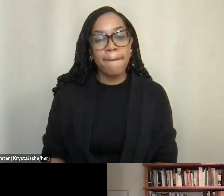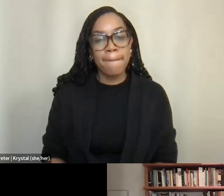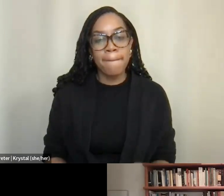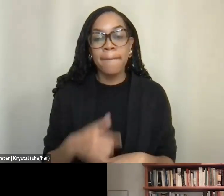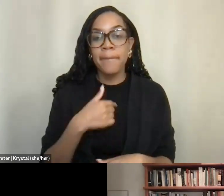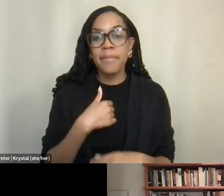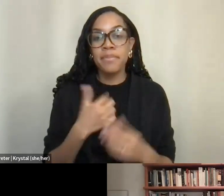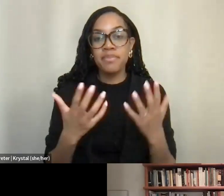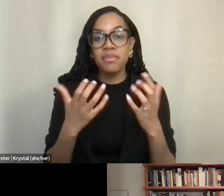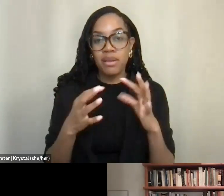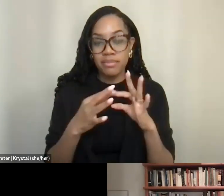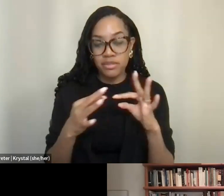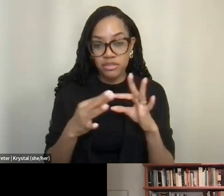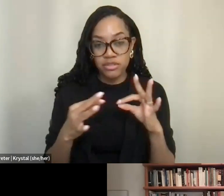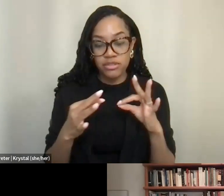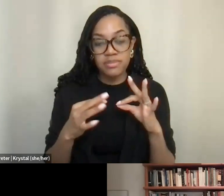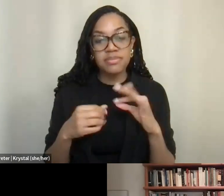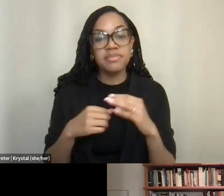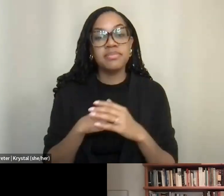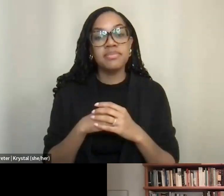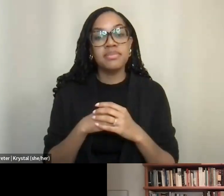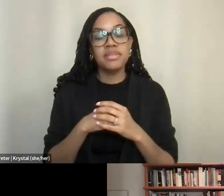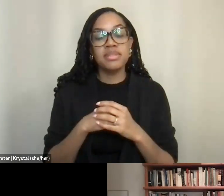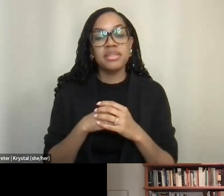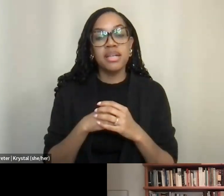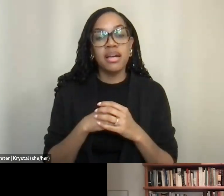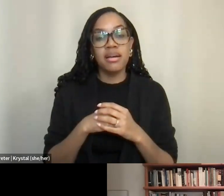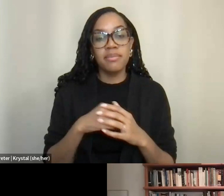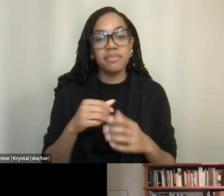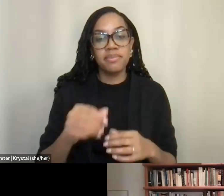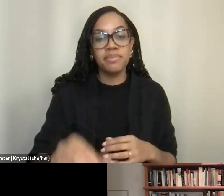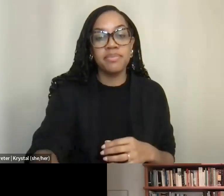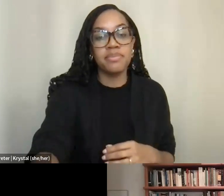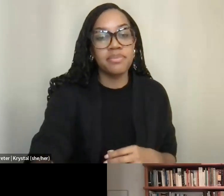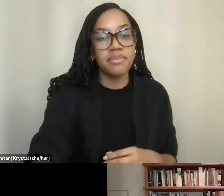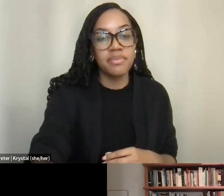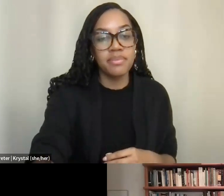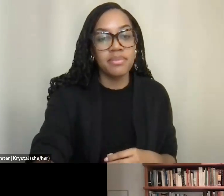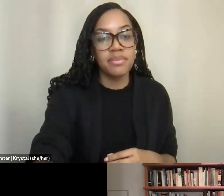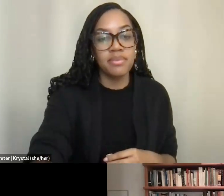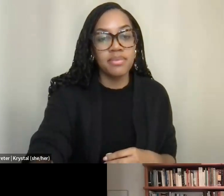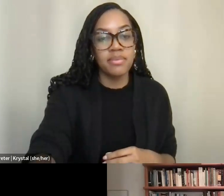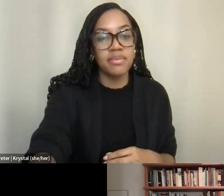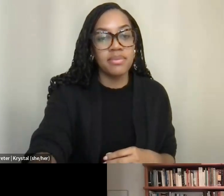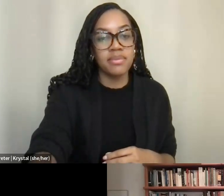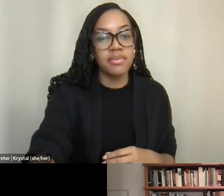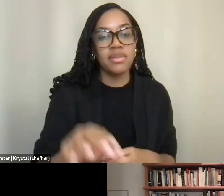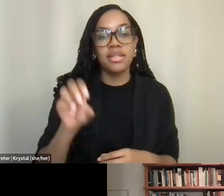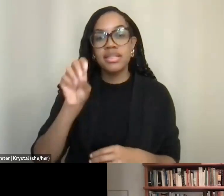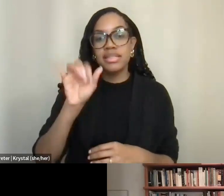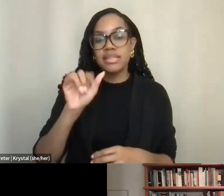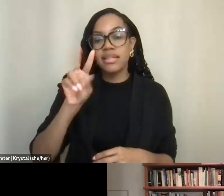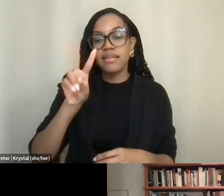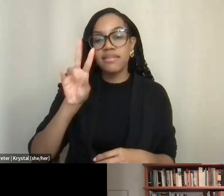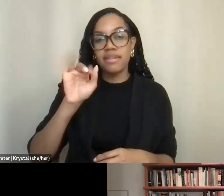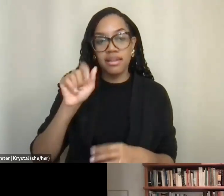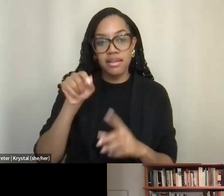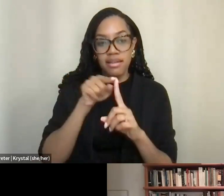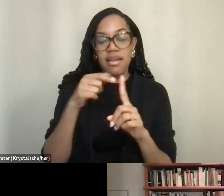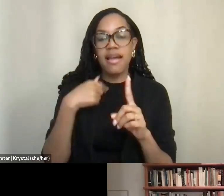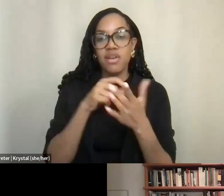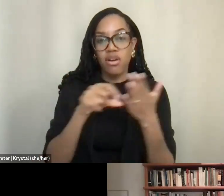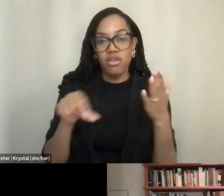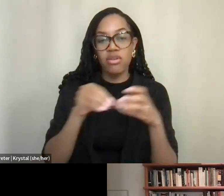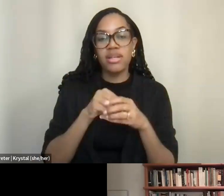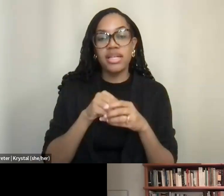also point that Sylvia has an article in the winter issue of Rethinking Schools magazine that describes our country's